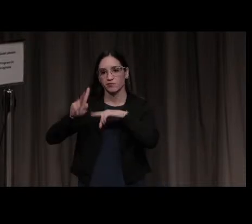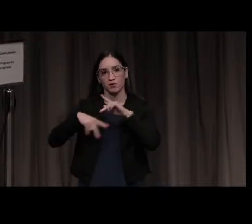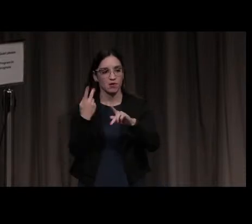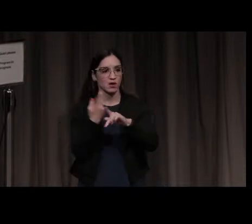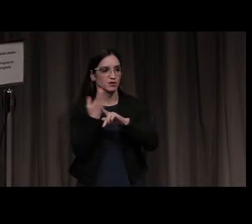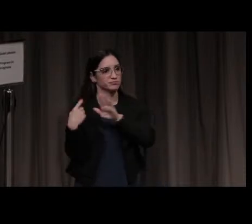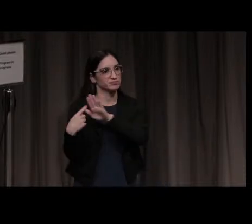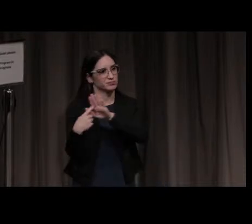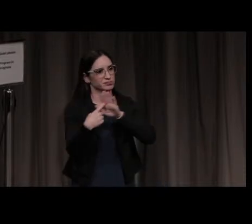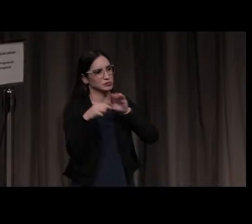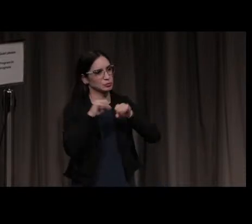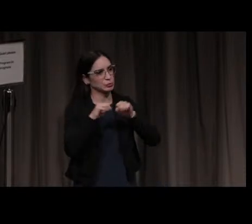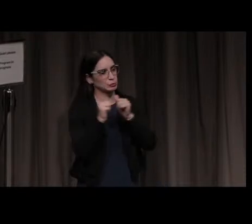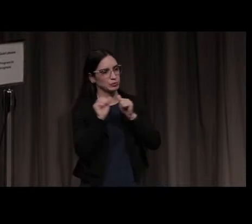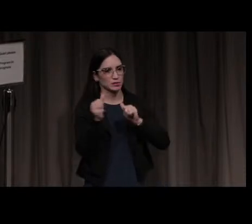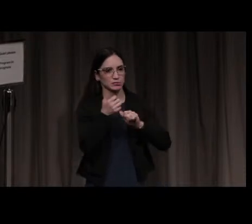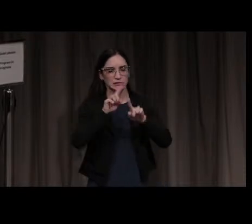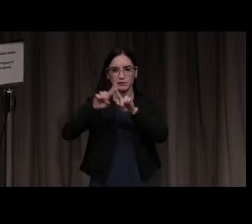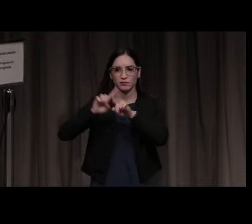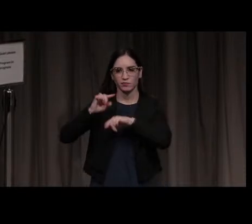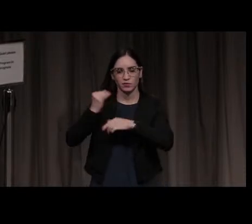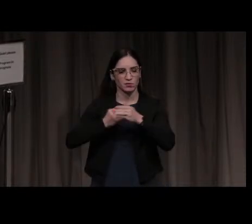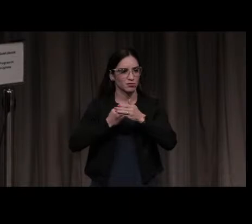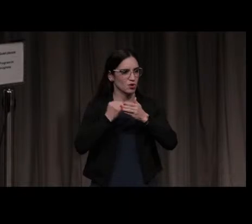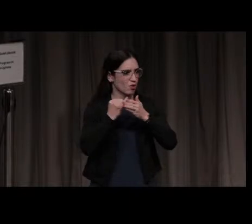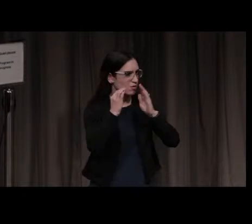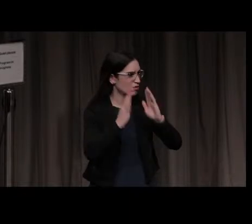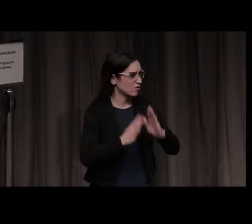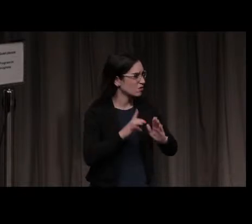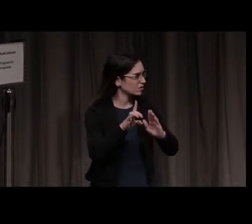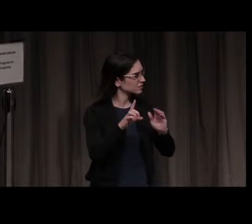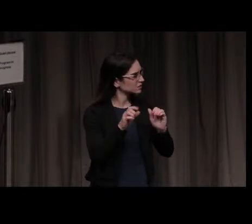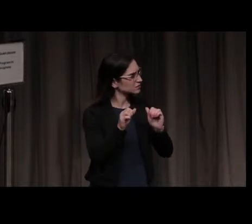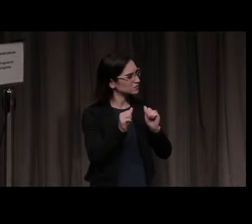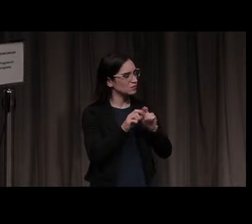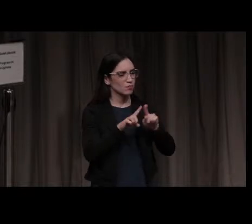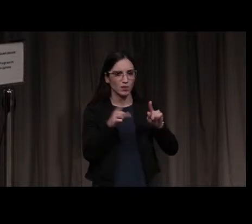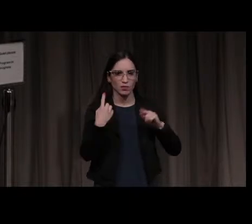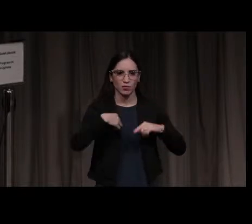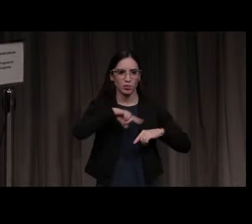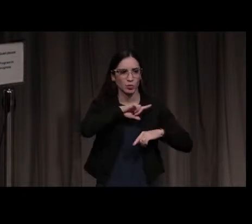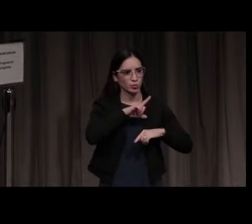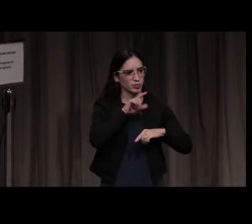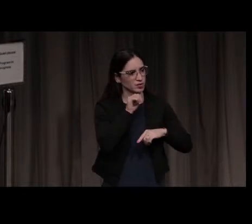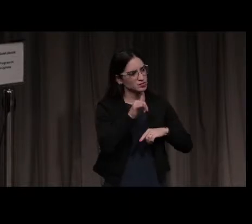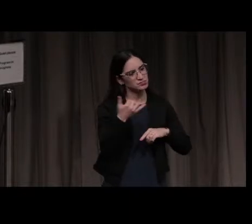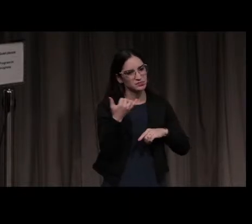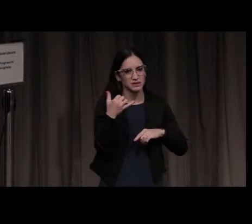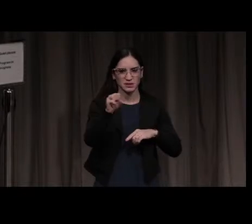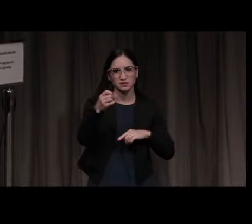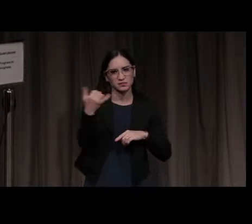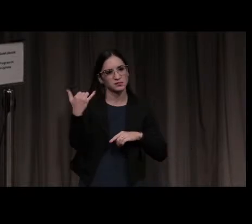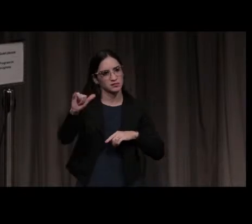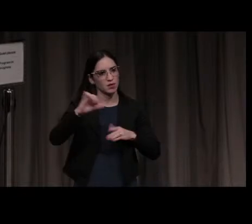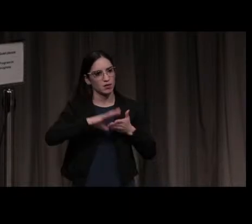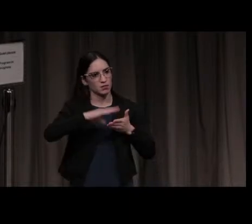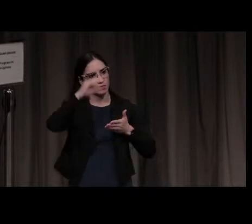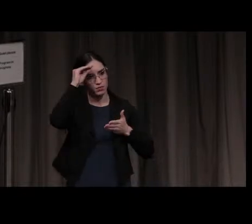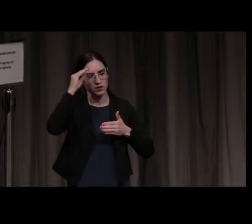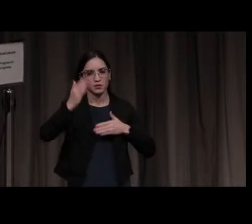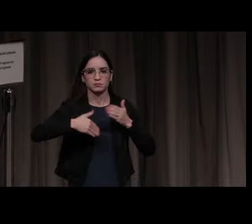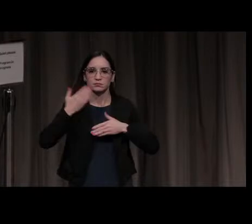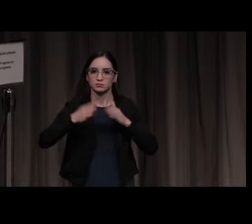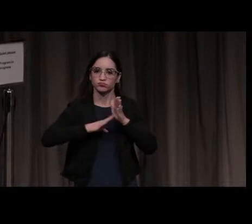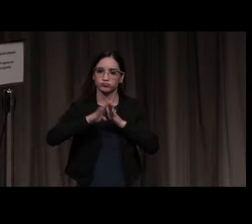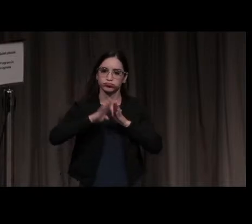certain parts of that discussion in this museum. But I would say we still have a long way to go,